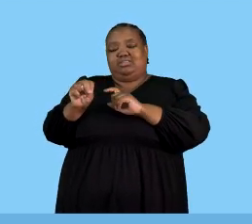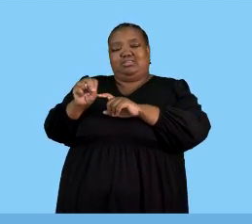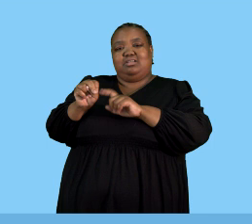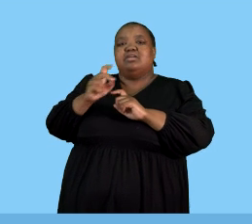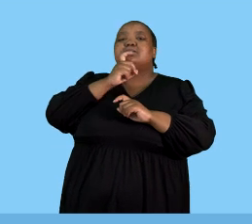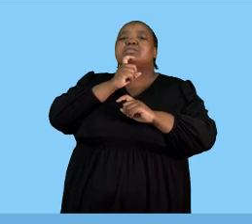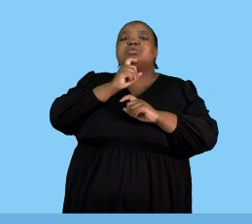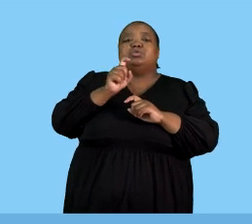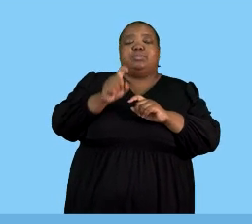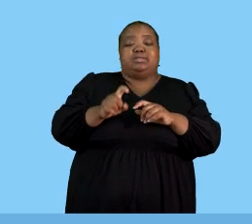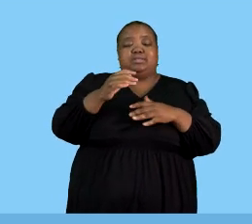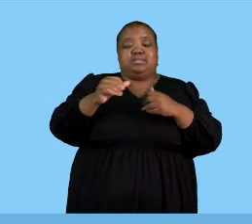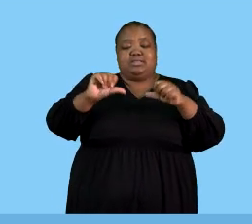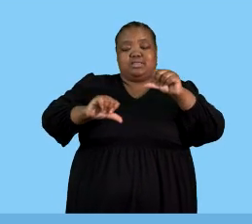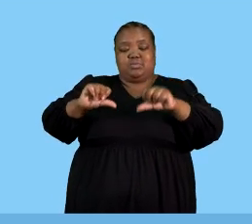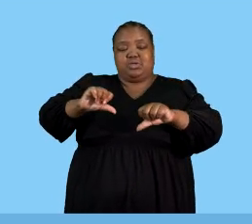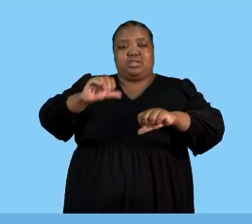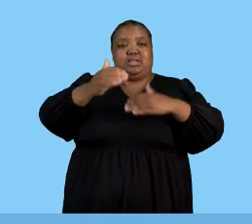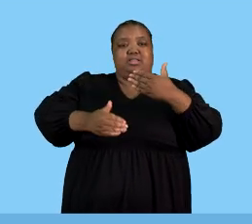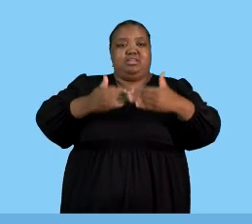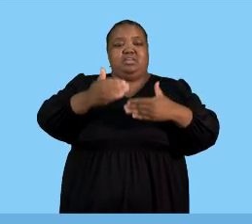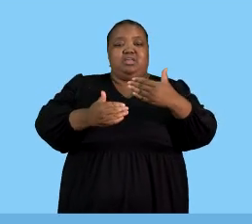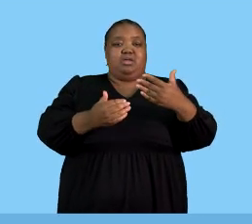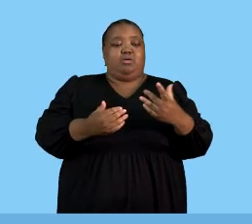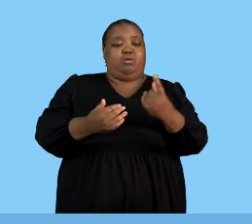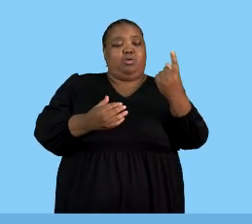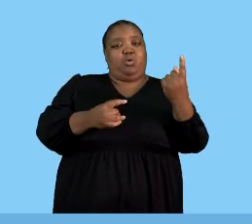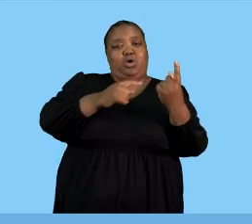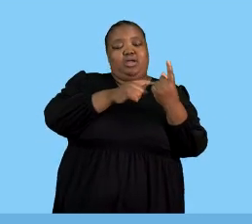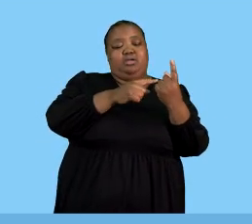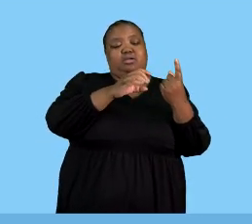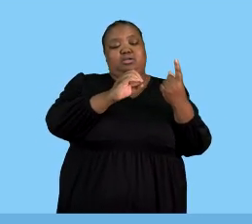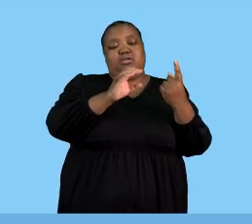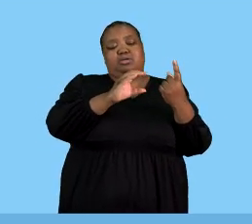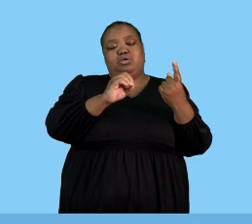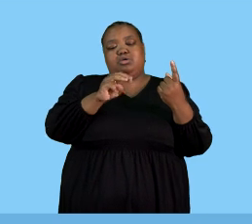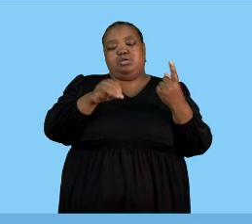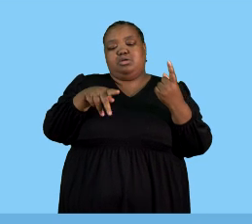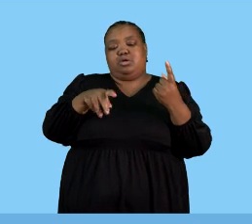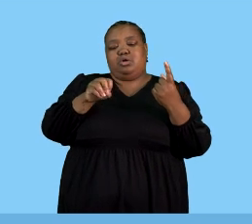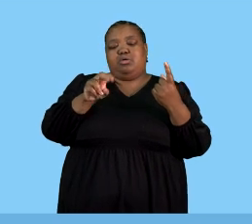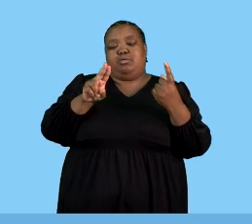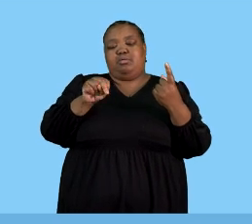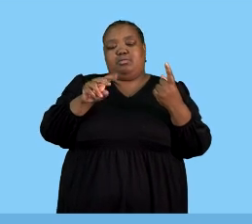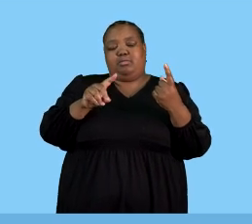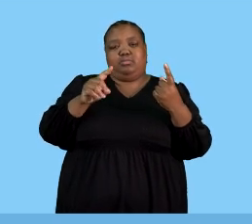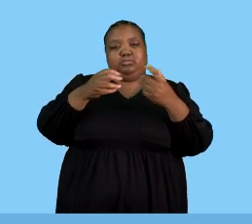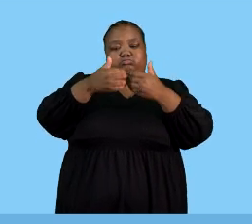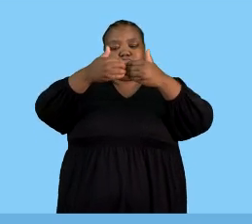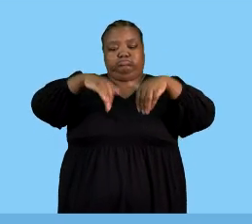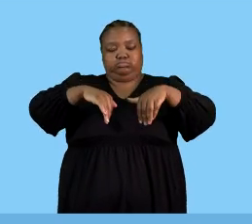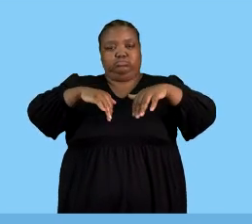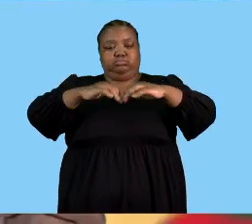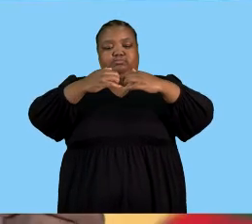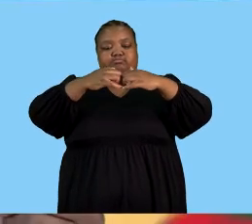is a chemical reaction in which a single compound is broken down to produce two or more smaller substances. So we take